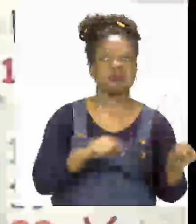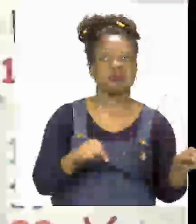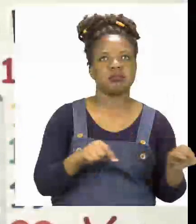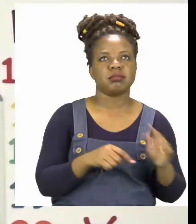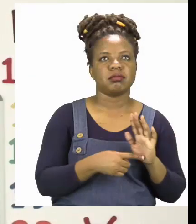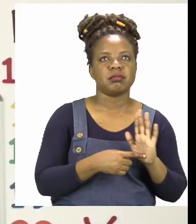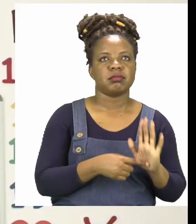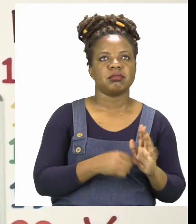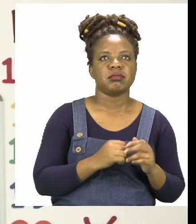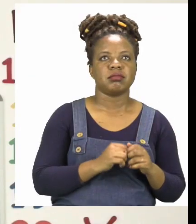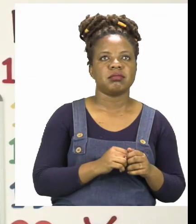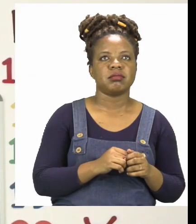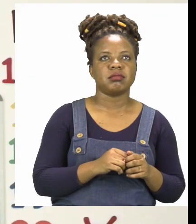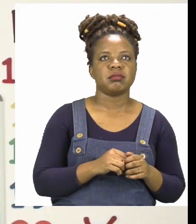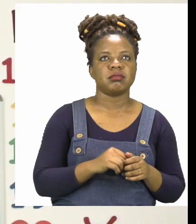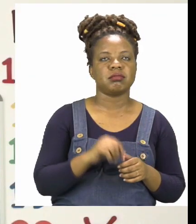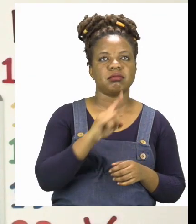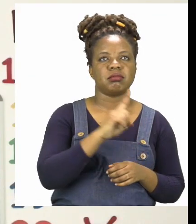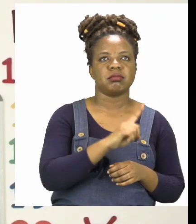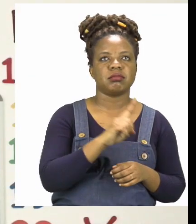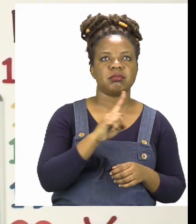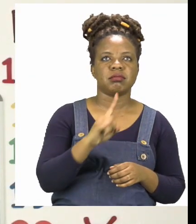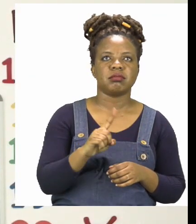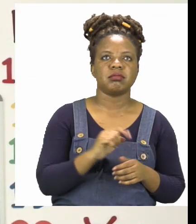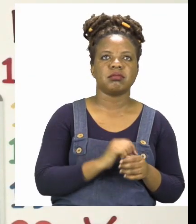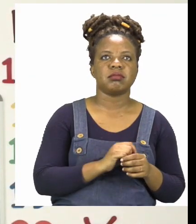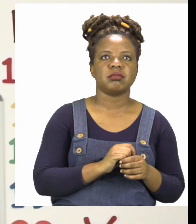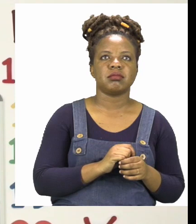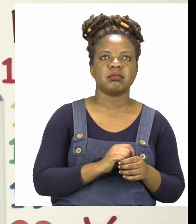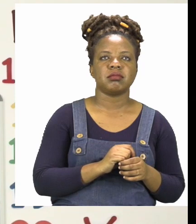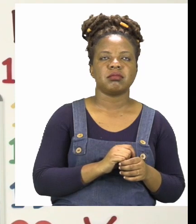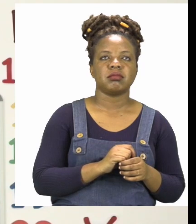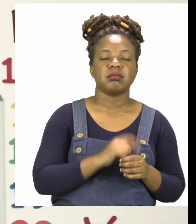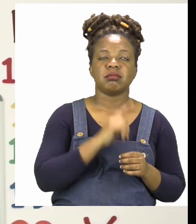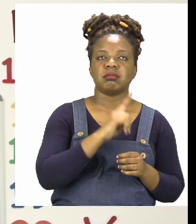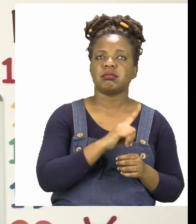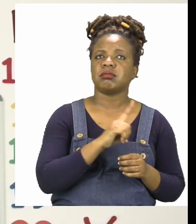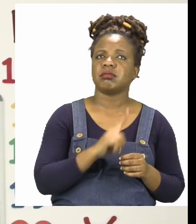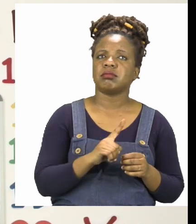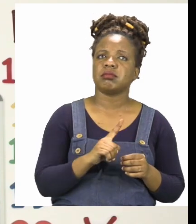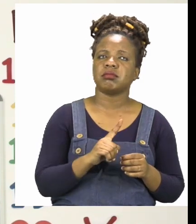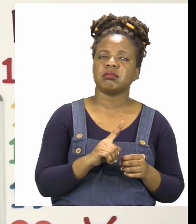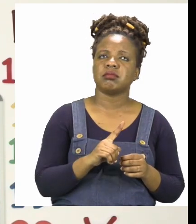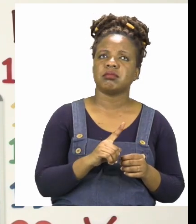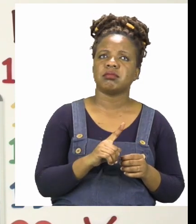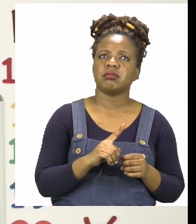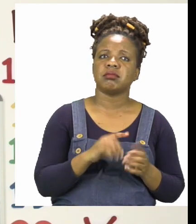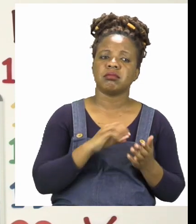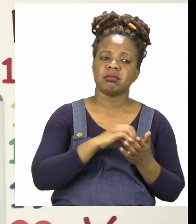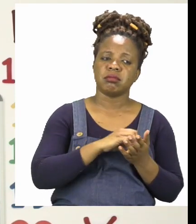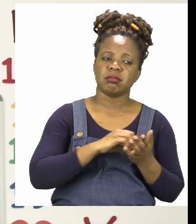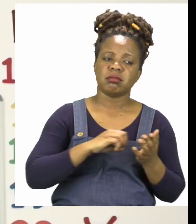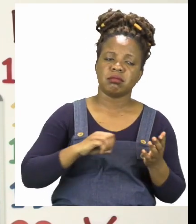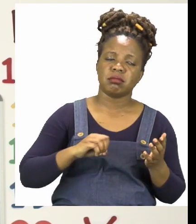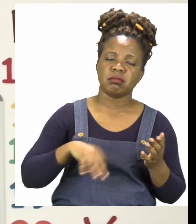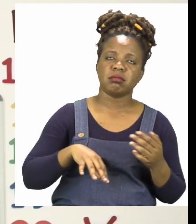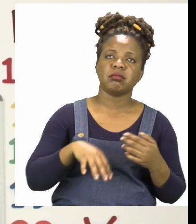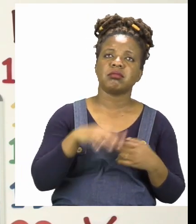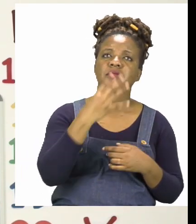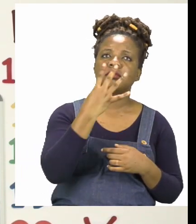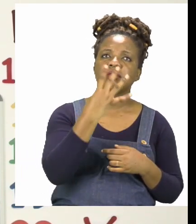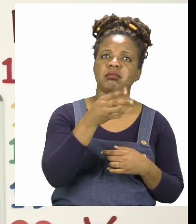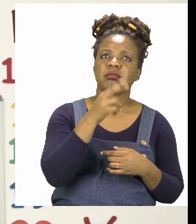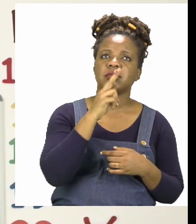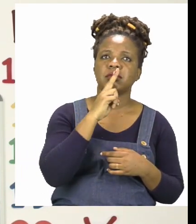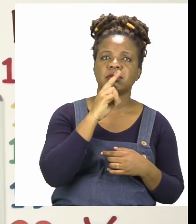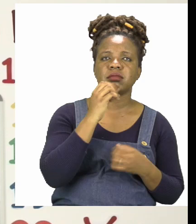It says number 11. So we have our 11 here, and now we need to take away. And